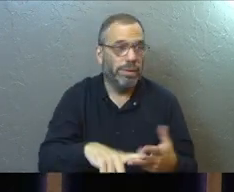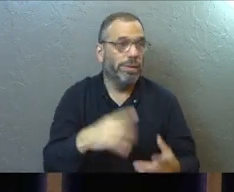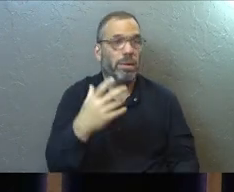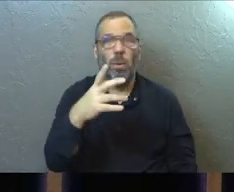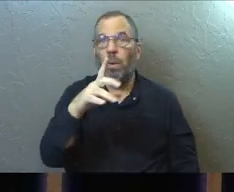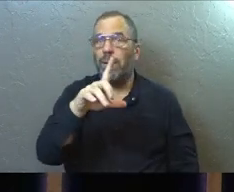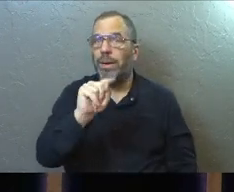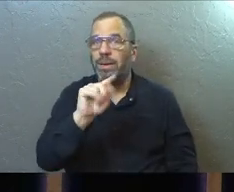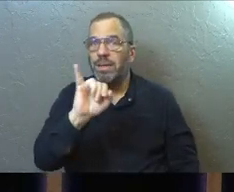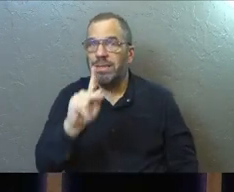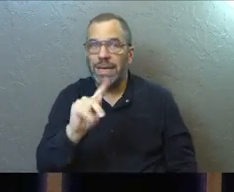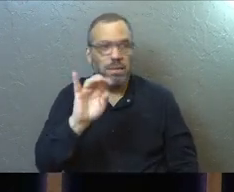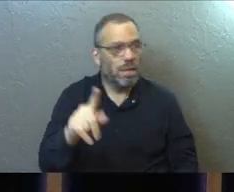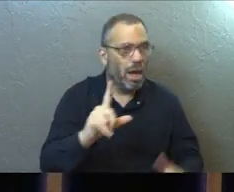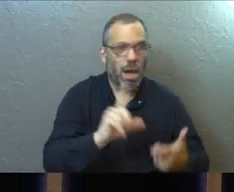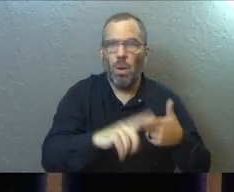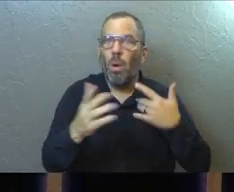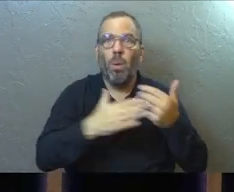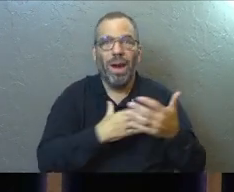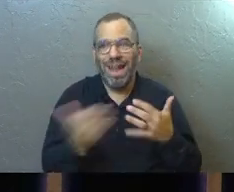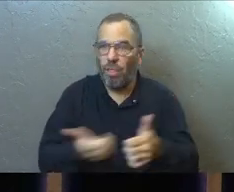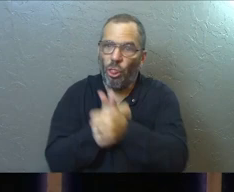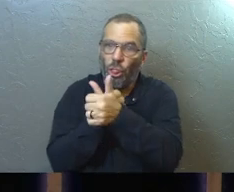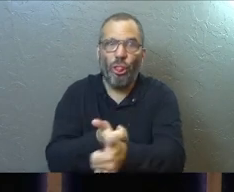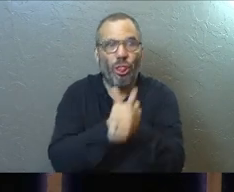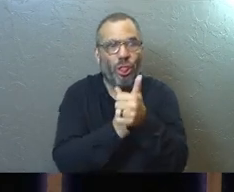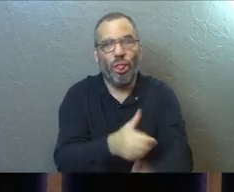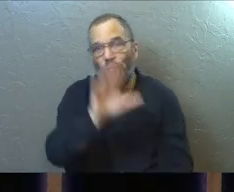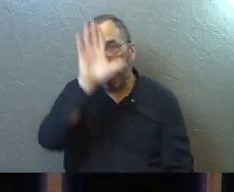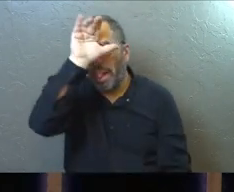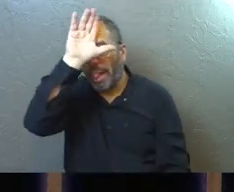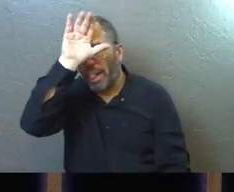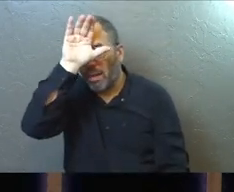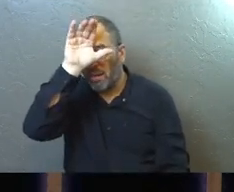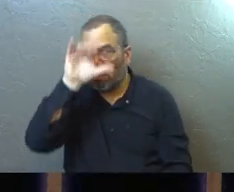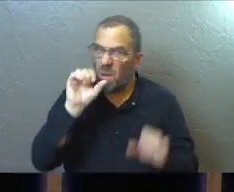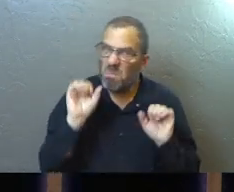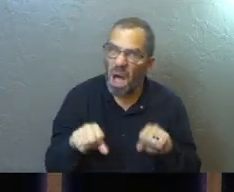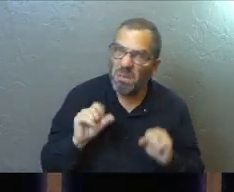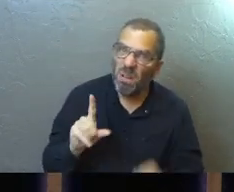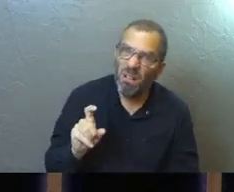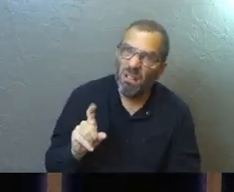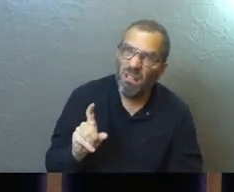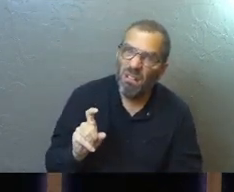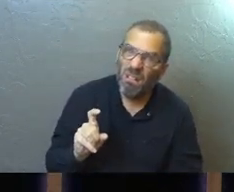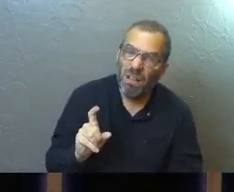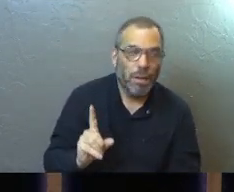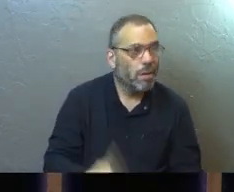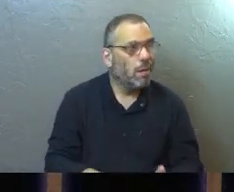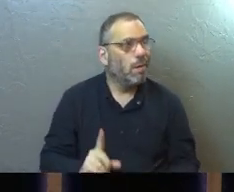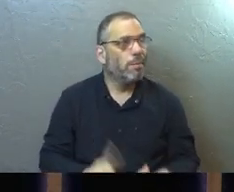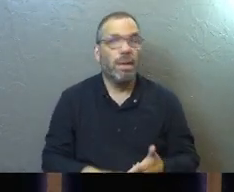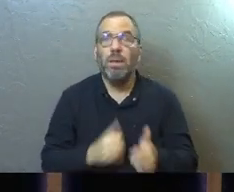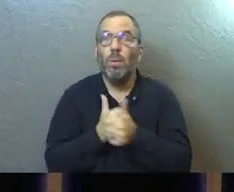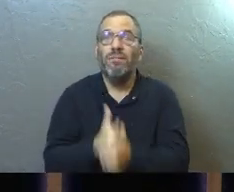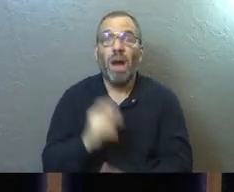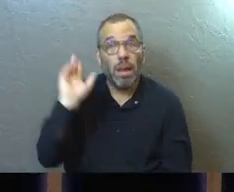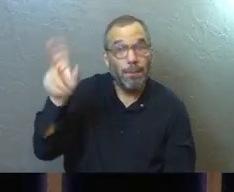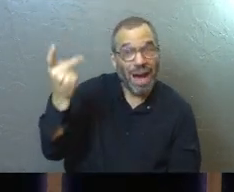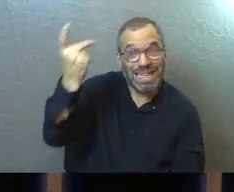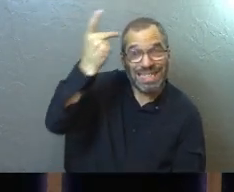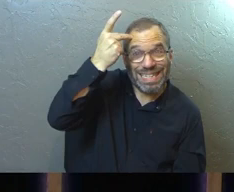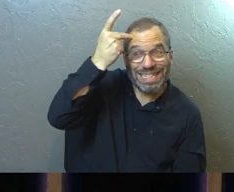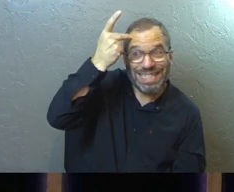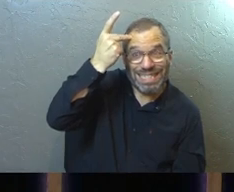surfacey life and mental health deterioration? Is that possible? Is it possible that we follow politicians